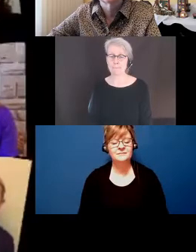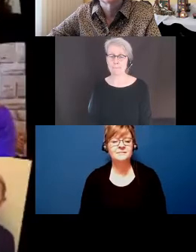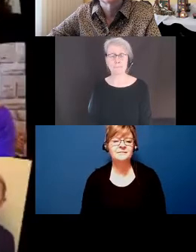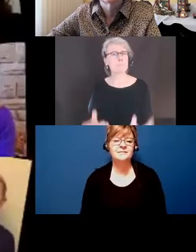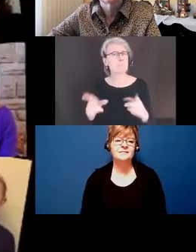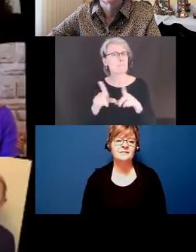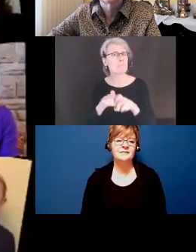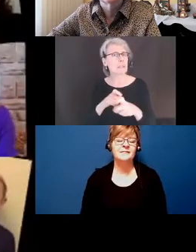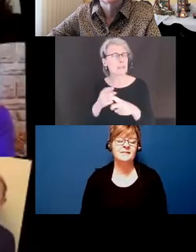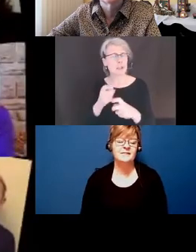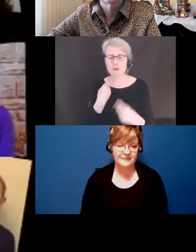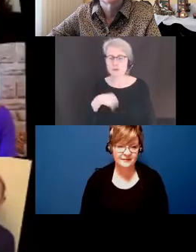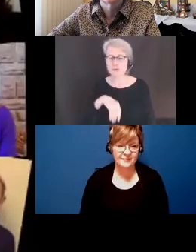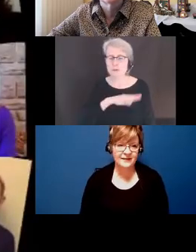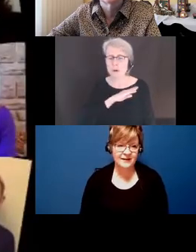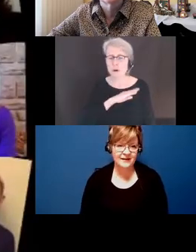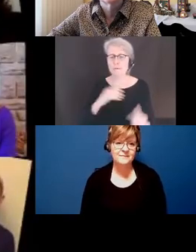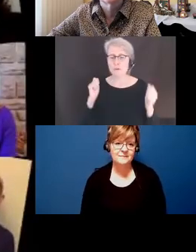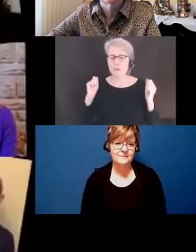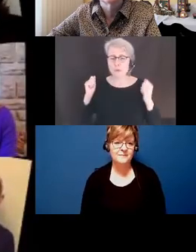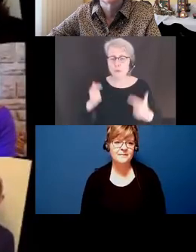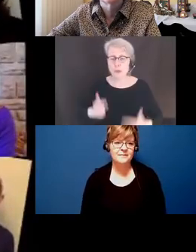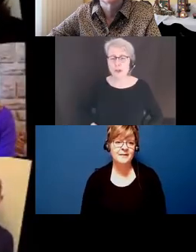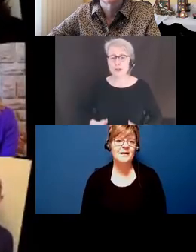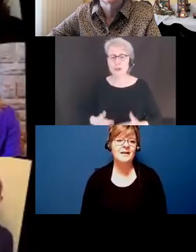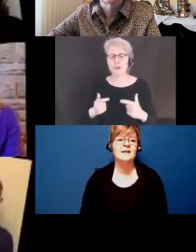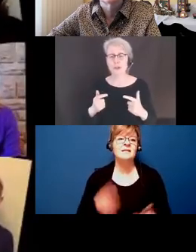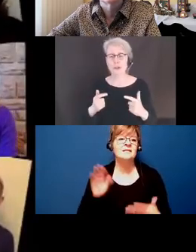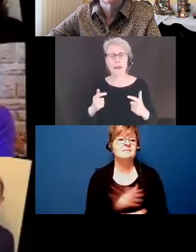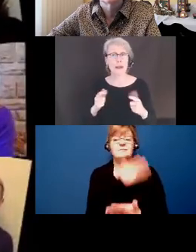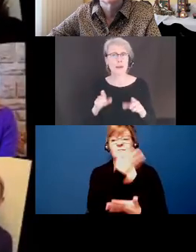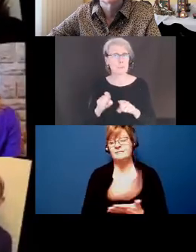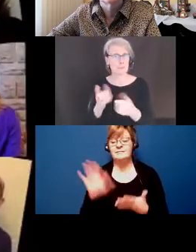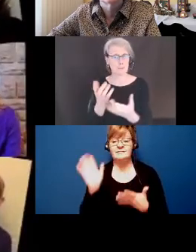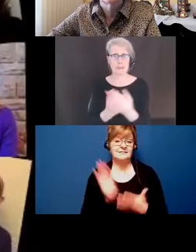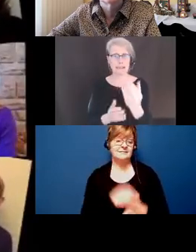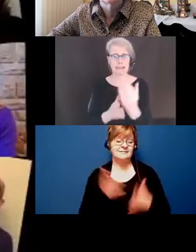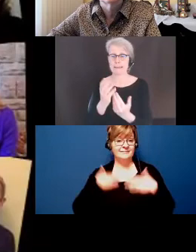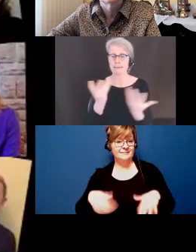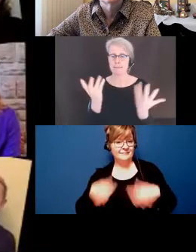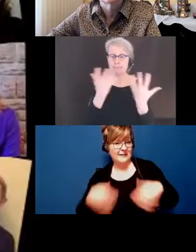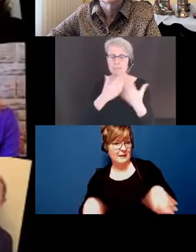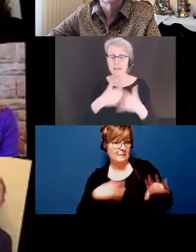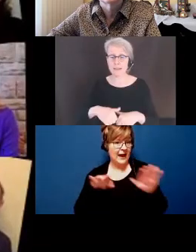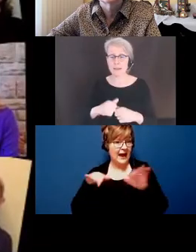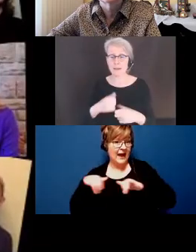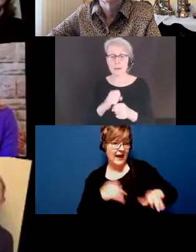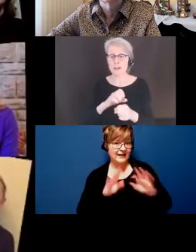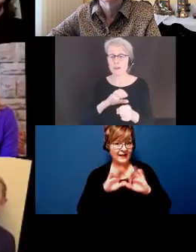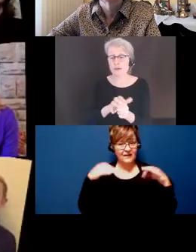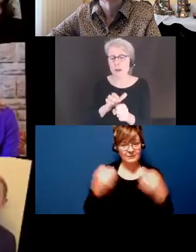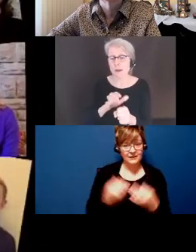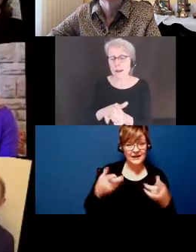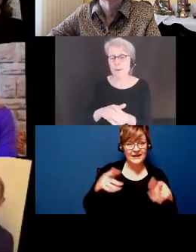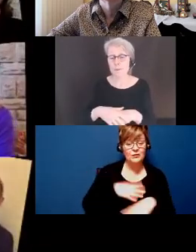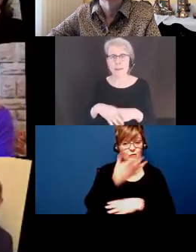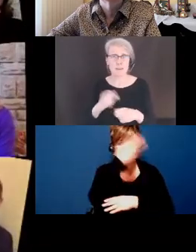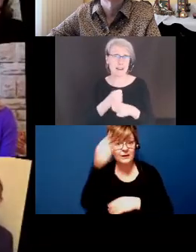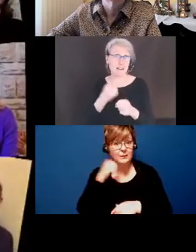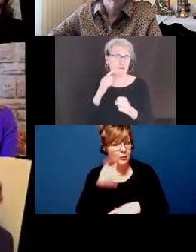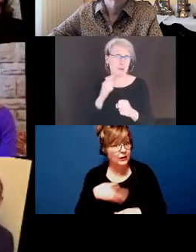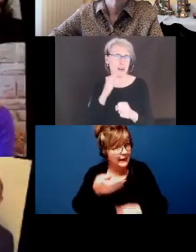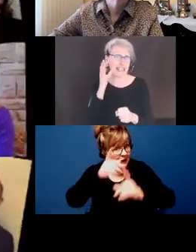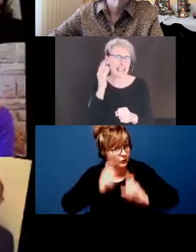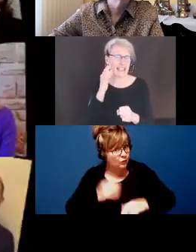And it's us as sisters and we wear our matching pages. Don't forget the candy set I knitted for my kittens.